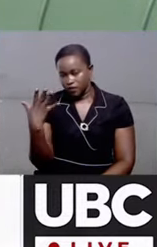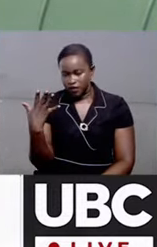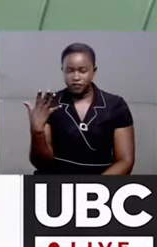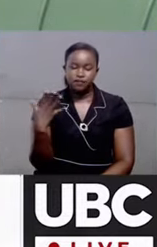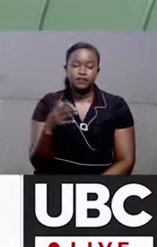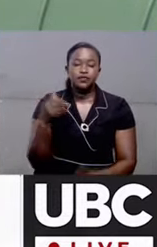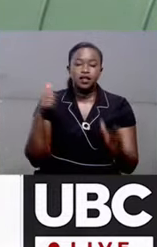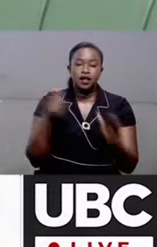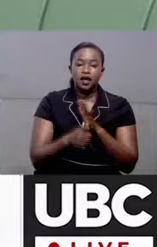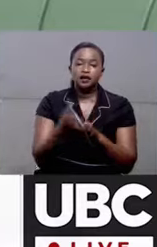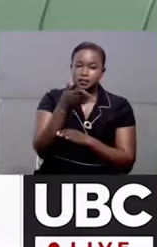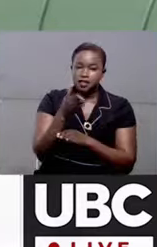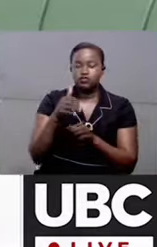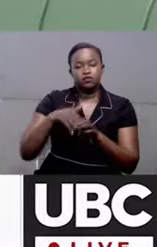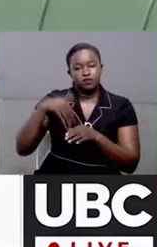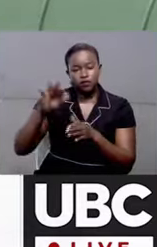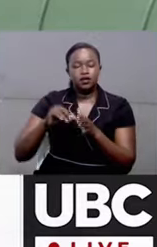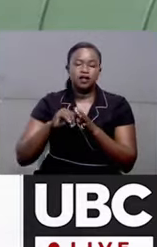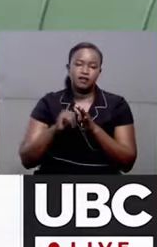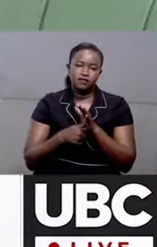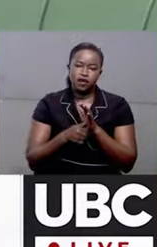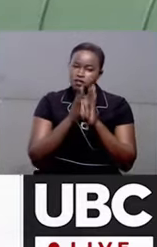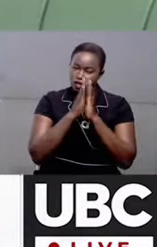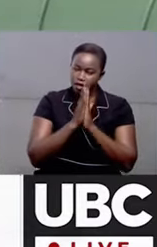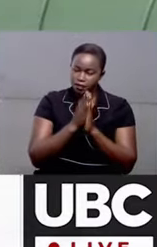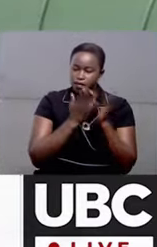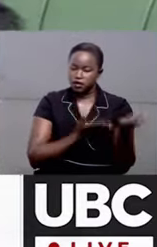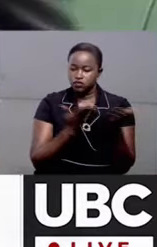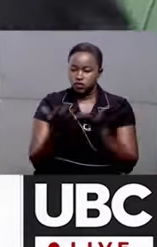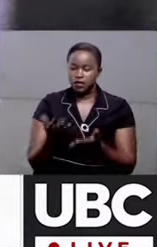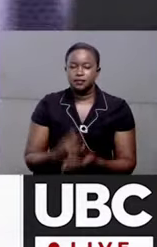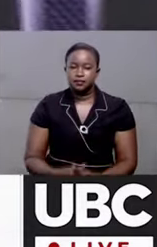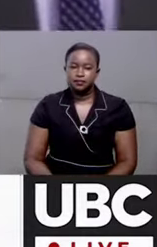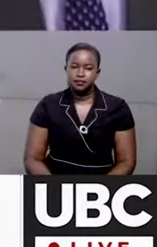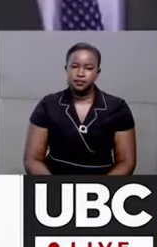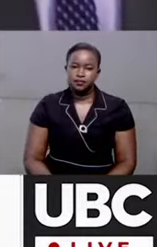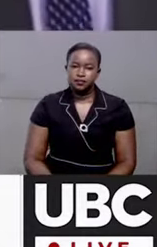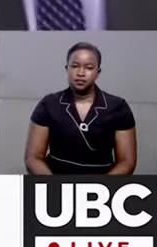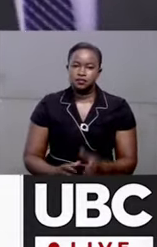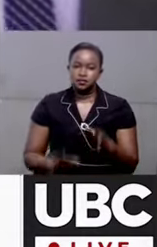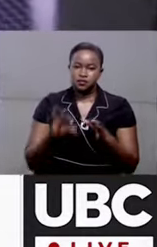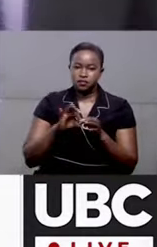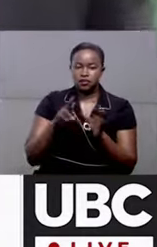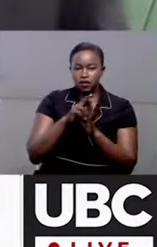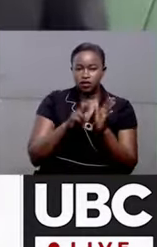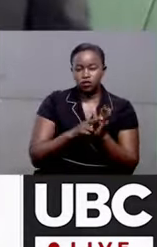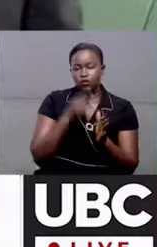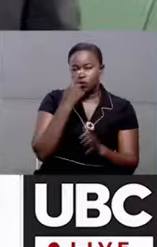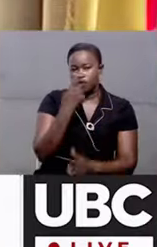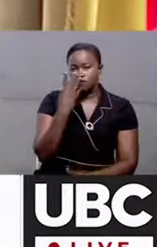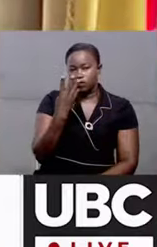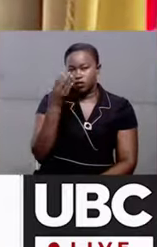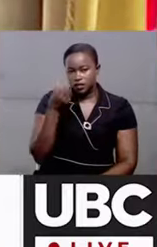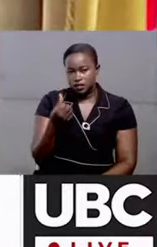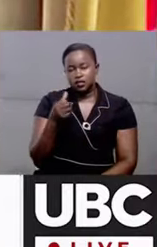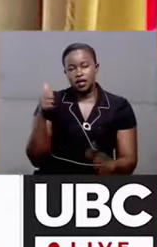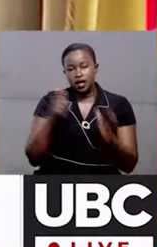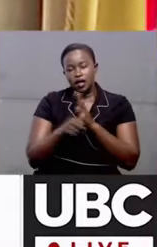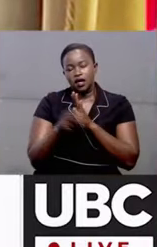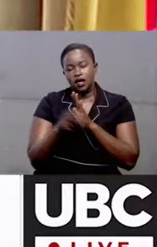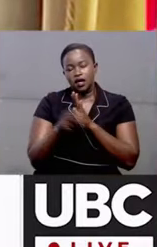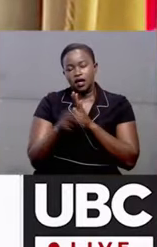2024-2025 under the Ministry of Foreign Affairs. I beg to lay. Pursuant to Rule 146 of the Rules of